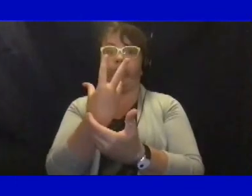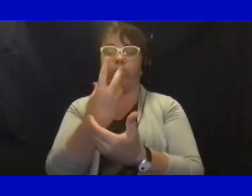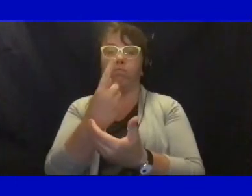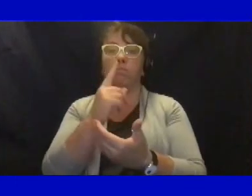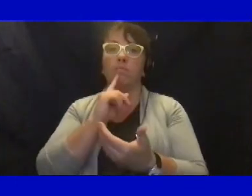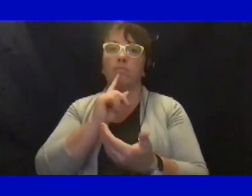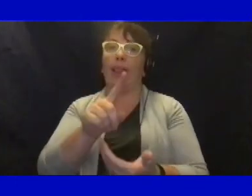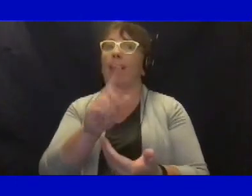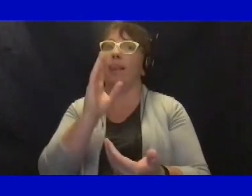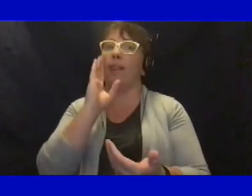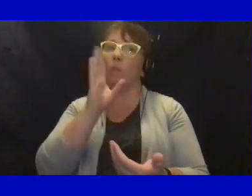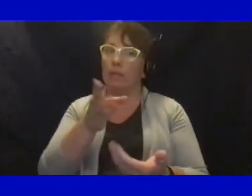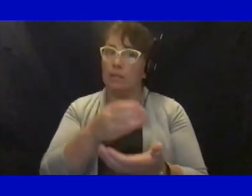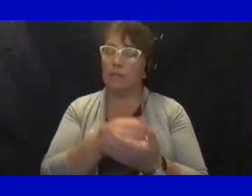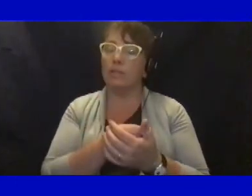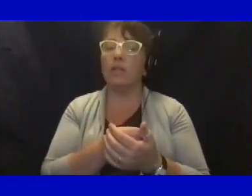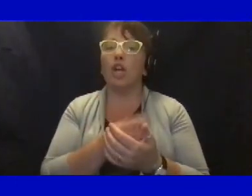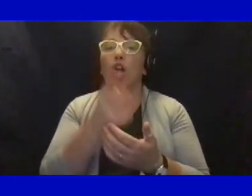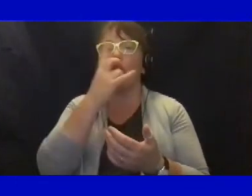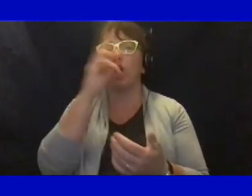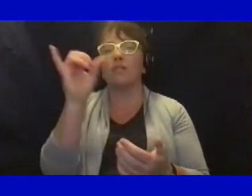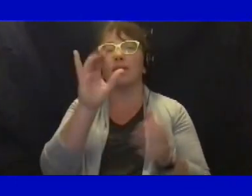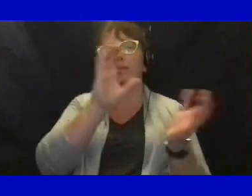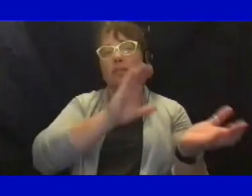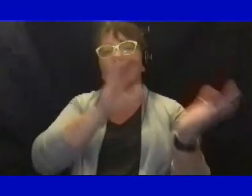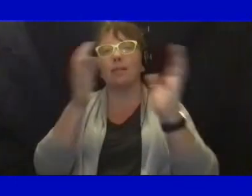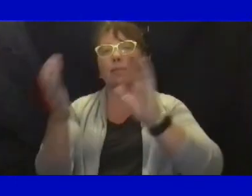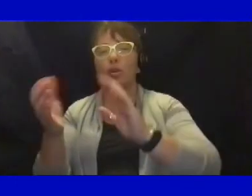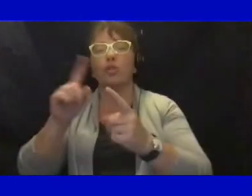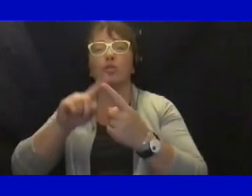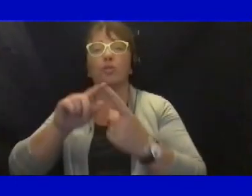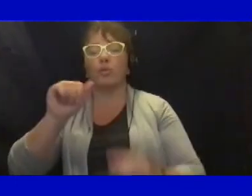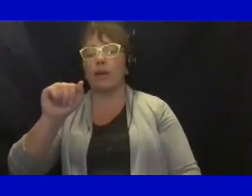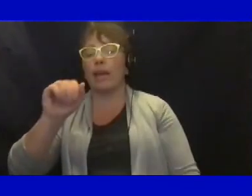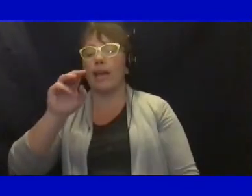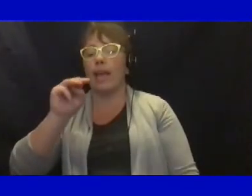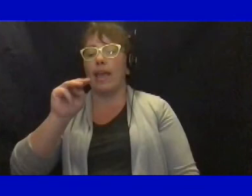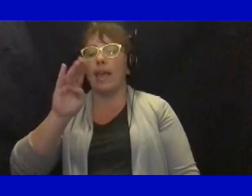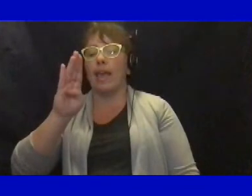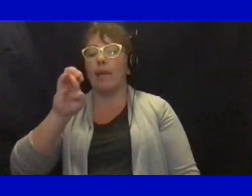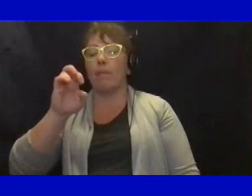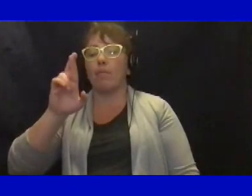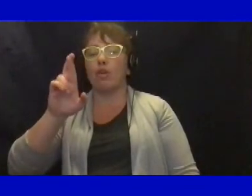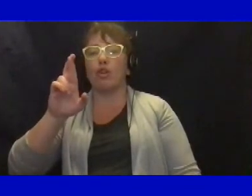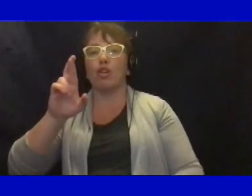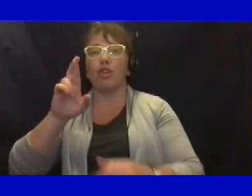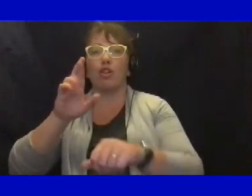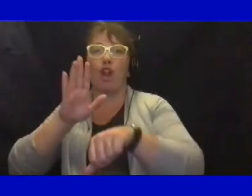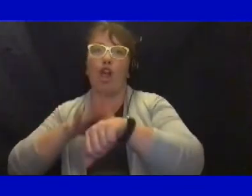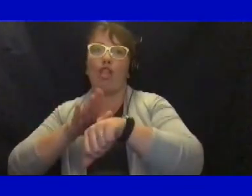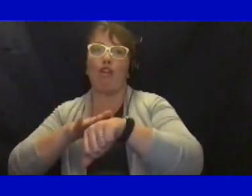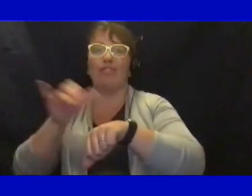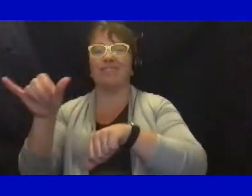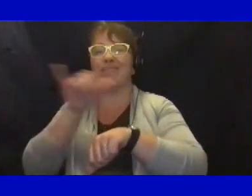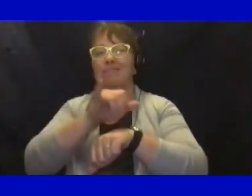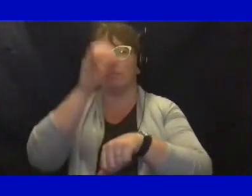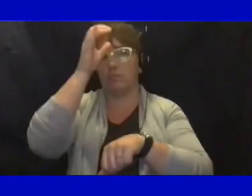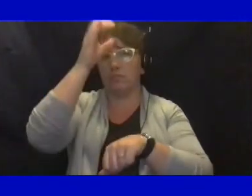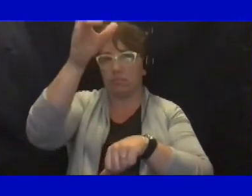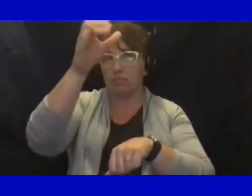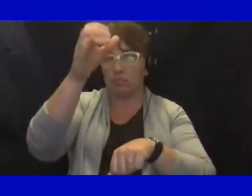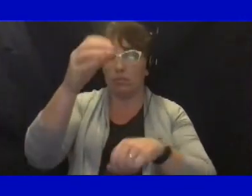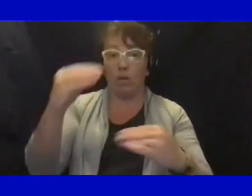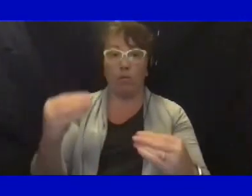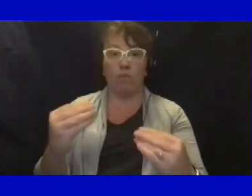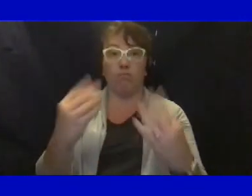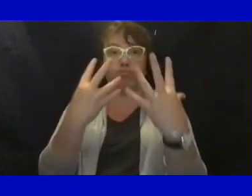very much like an Amber Alert that you may be familiar with. You may be familiar with an Amber Alert. The flash flood warning is the same. And we